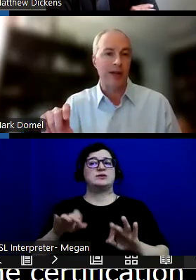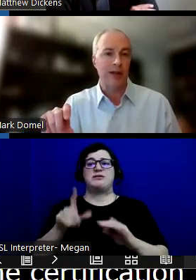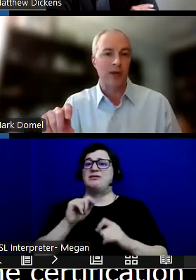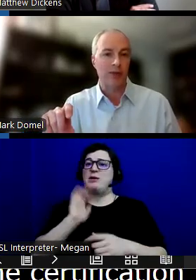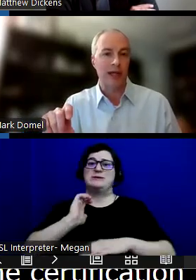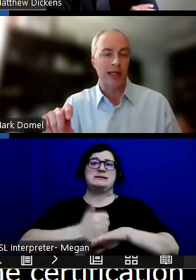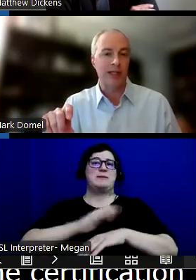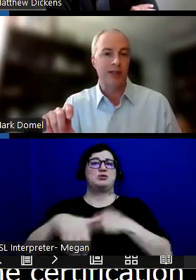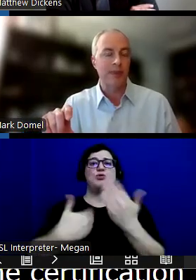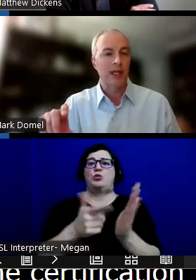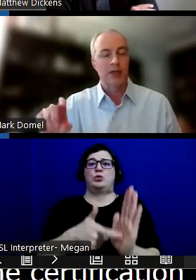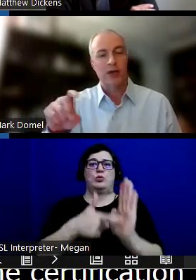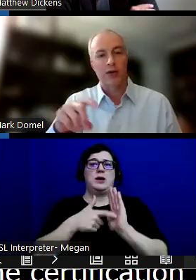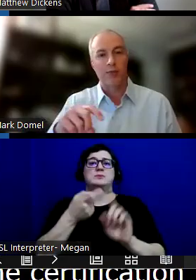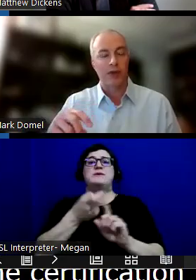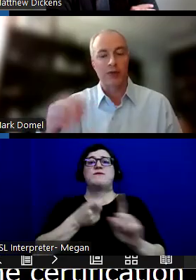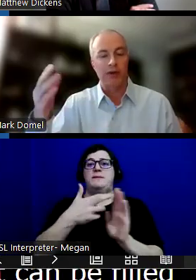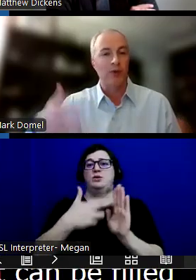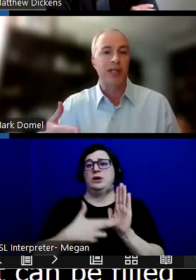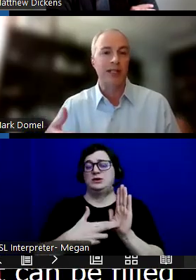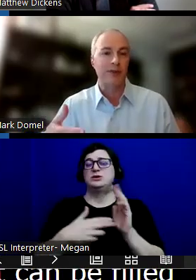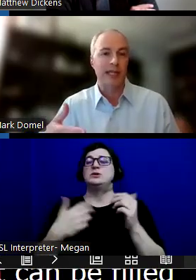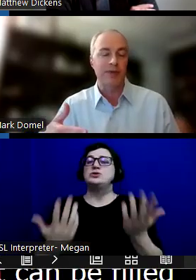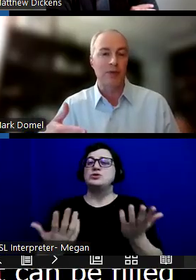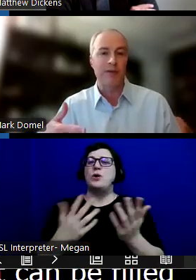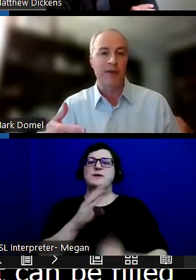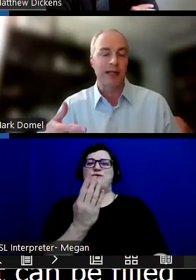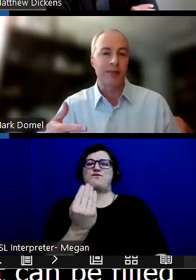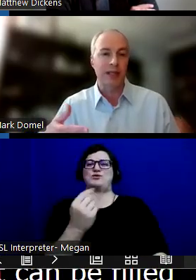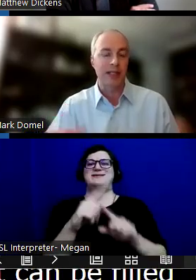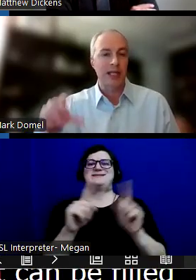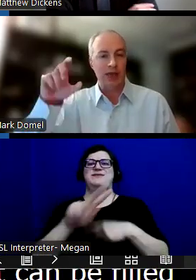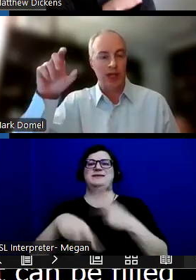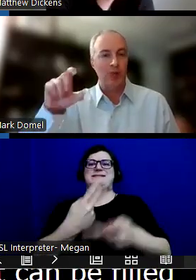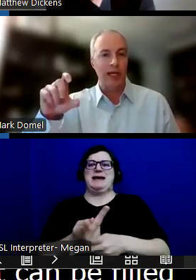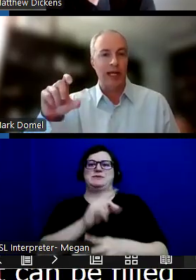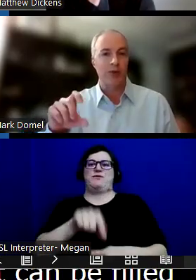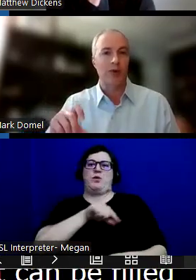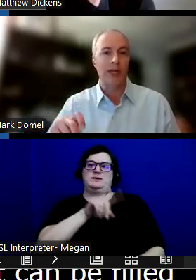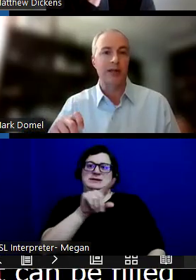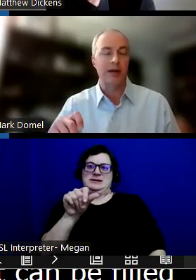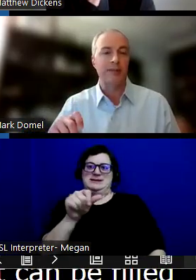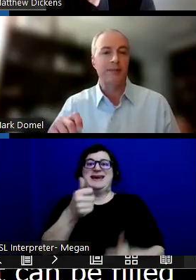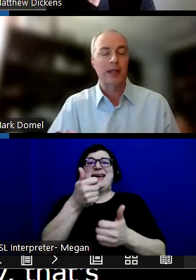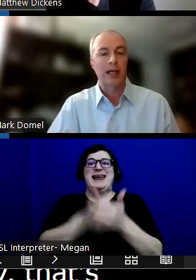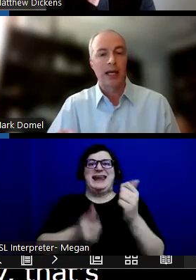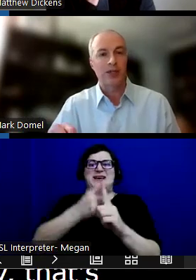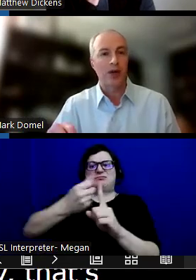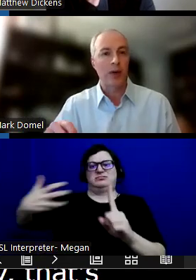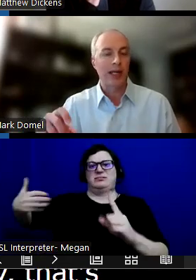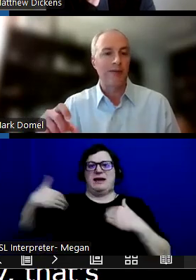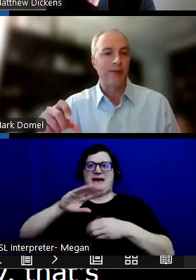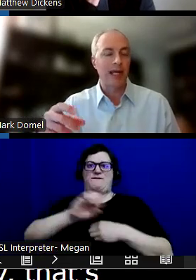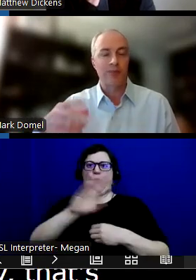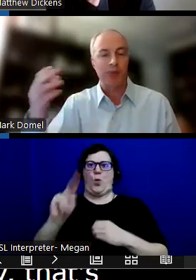that are found in the regulations. So there are 14 different types of qualifying disabilities, and each one has their own criteria. And